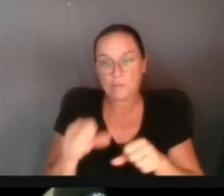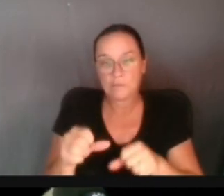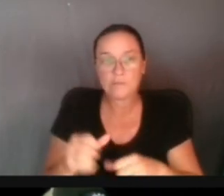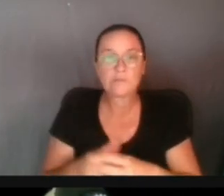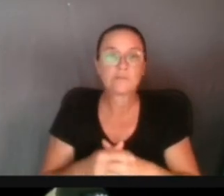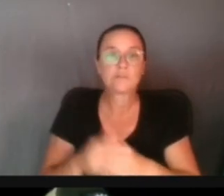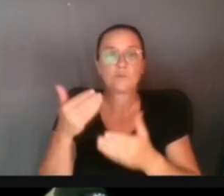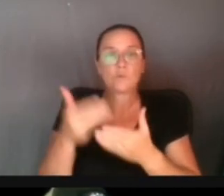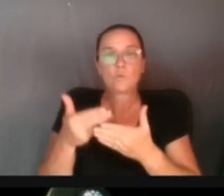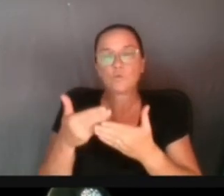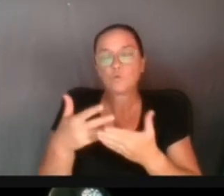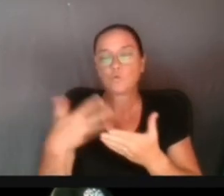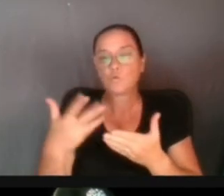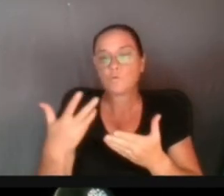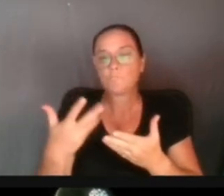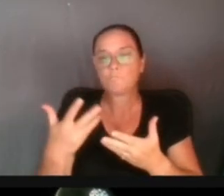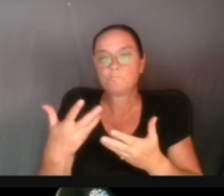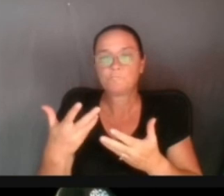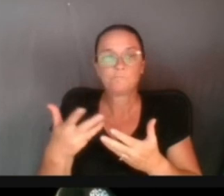near,